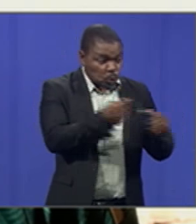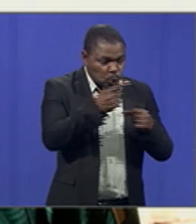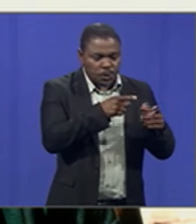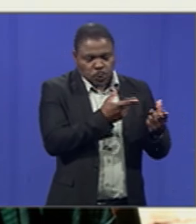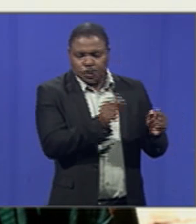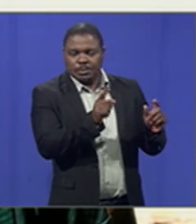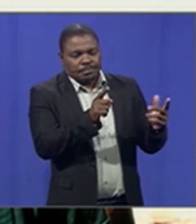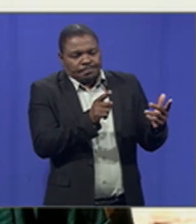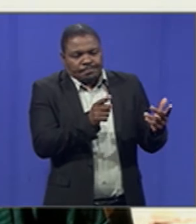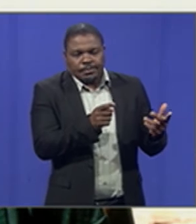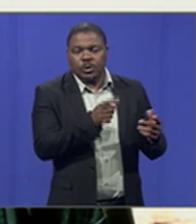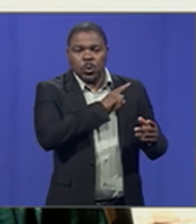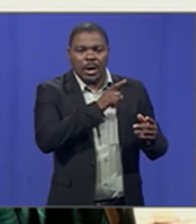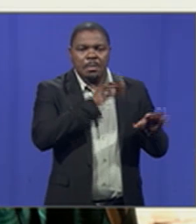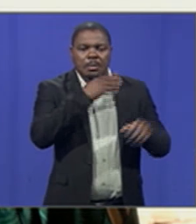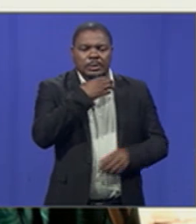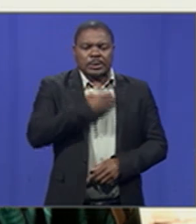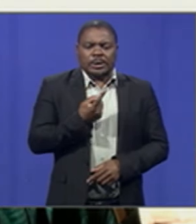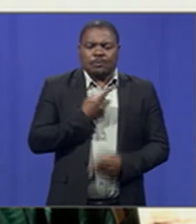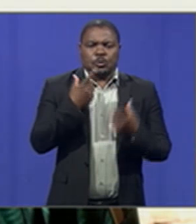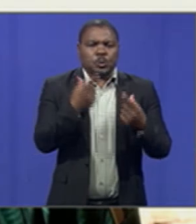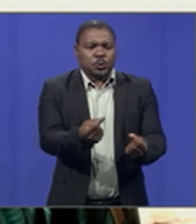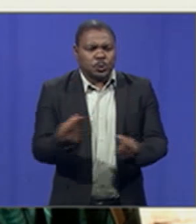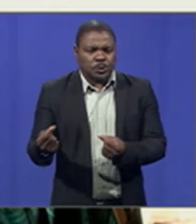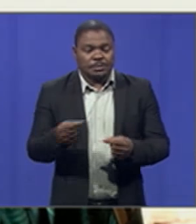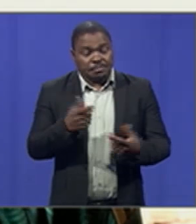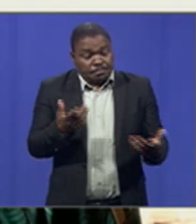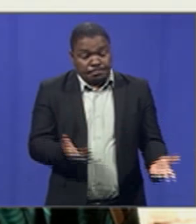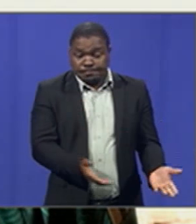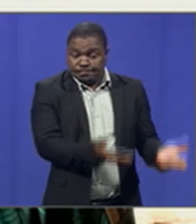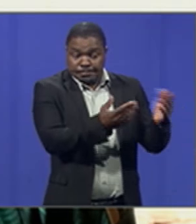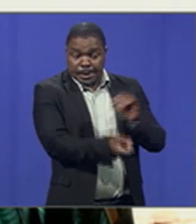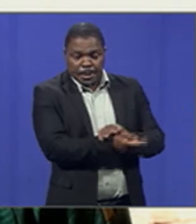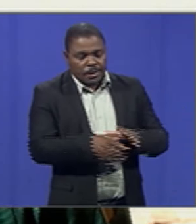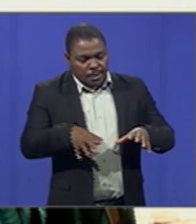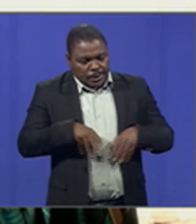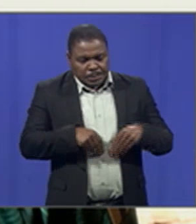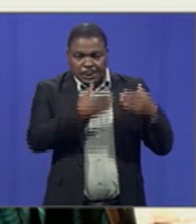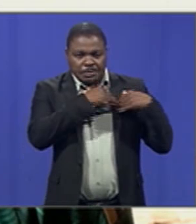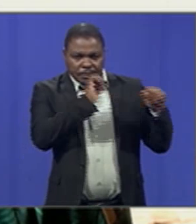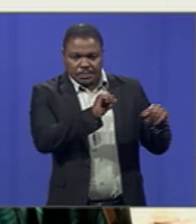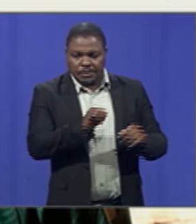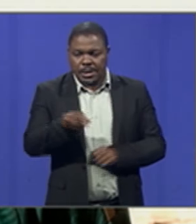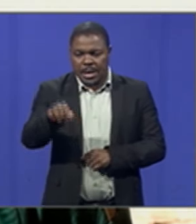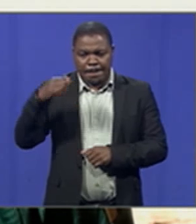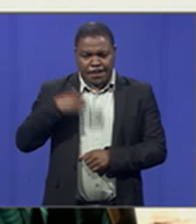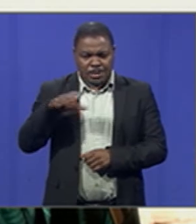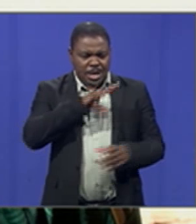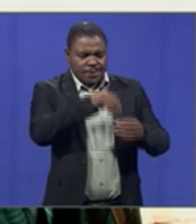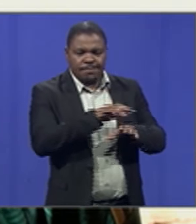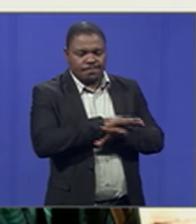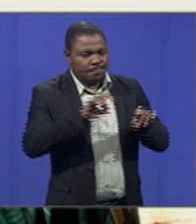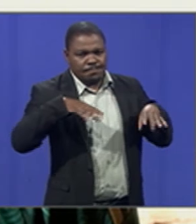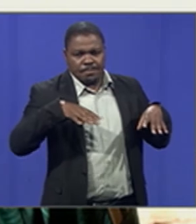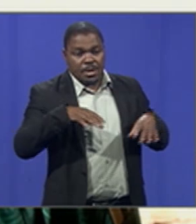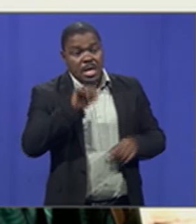do that on their own volition, out of their own greed. So therefore, they must take our accountability, and this has nothing to do with them fooling. And if there are more arrests